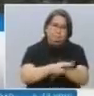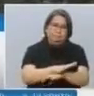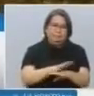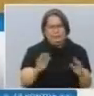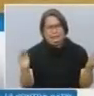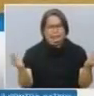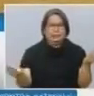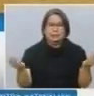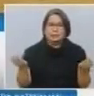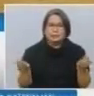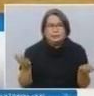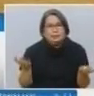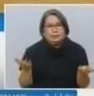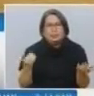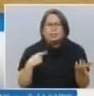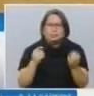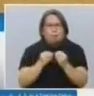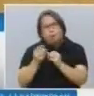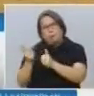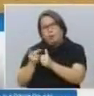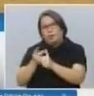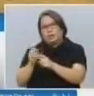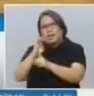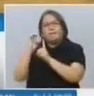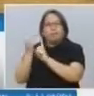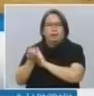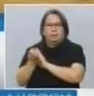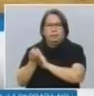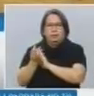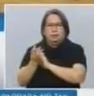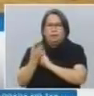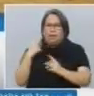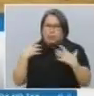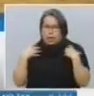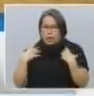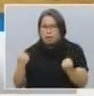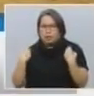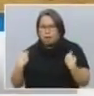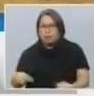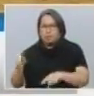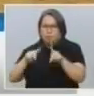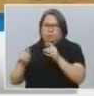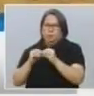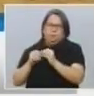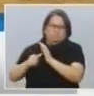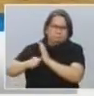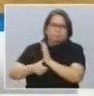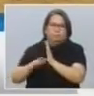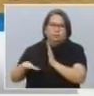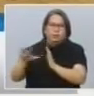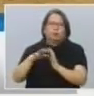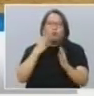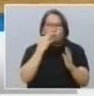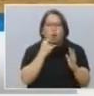Environmental protection and ensuring the health of our people cannot be overemphasized. Thus, our actions in